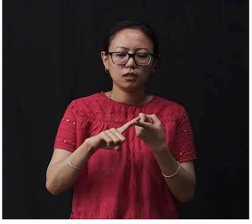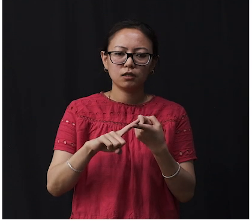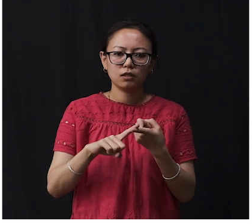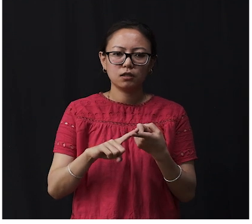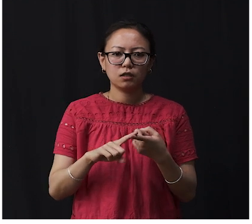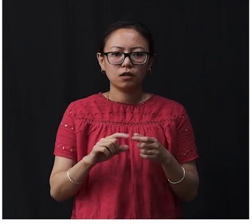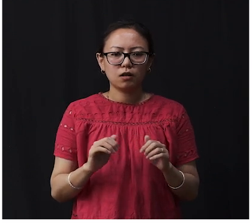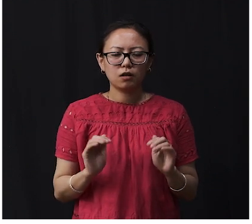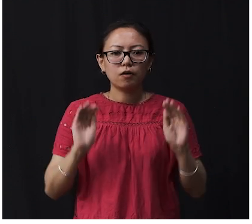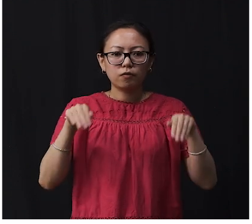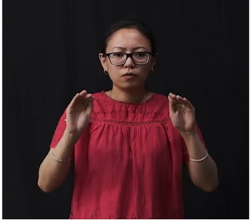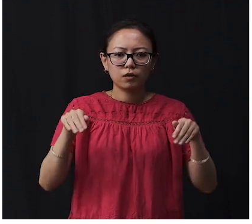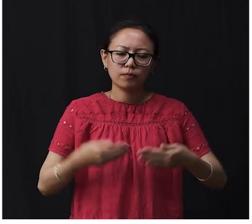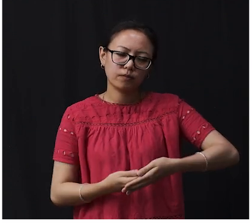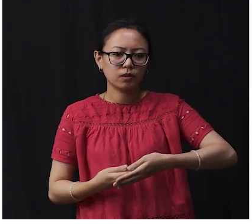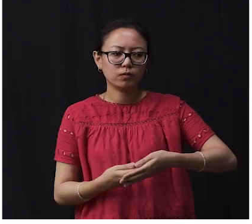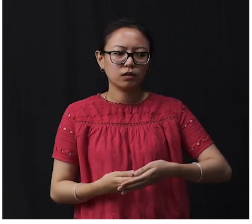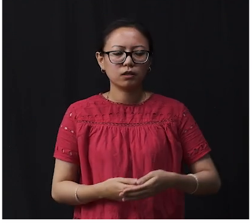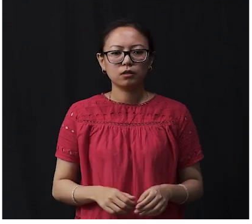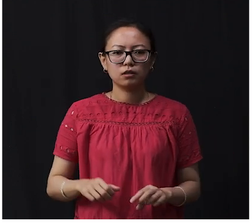T-A-D-P-O-L-E, deadpool. Frog,